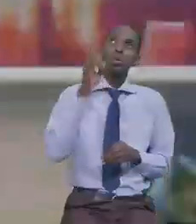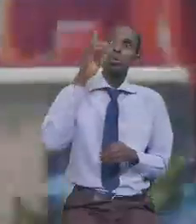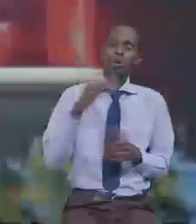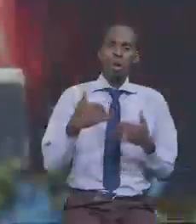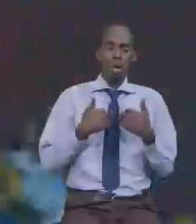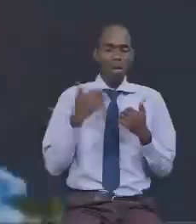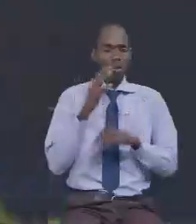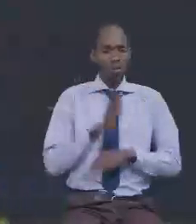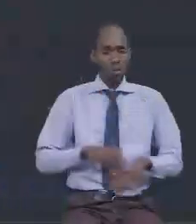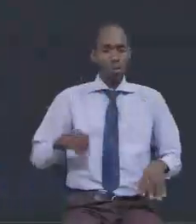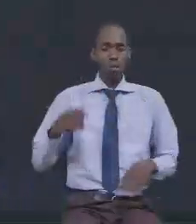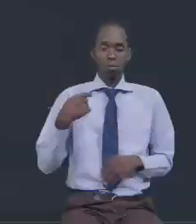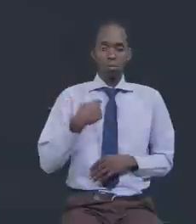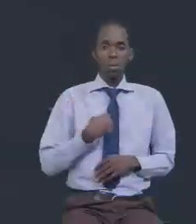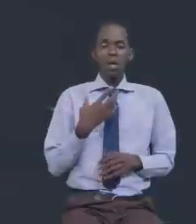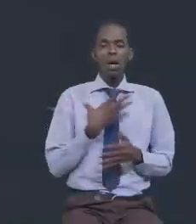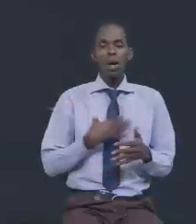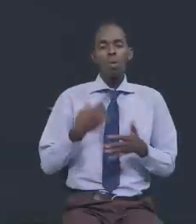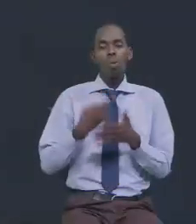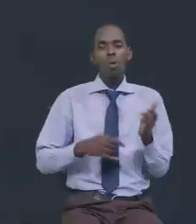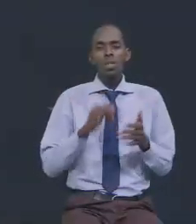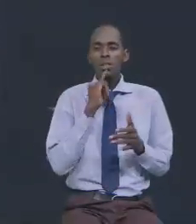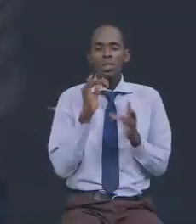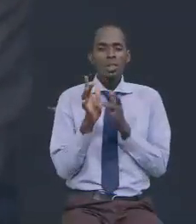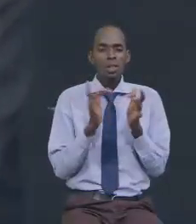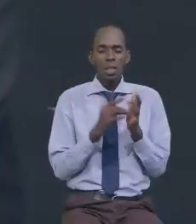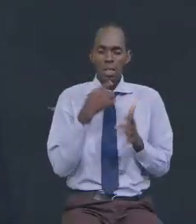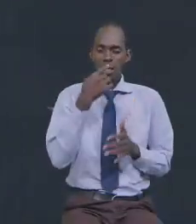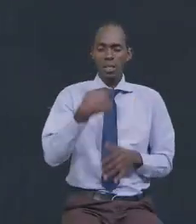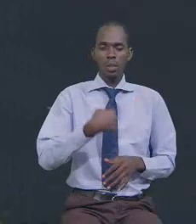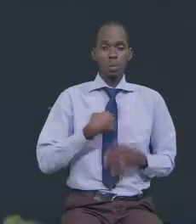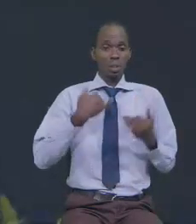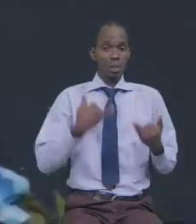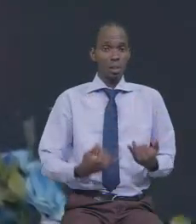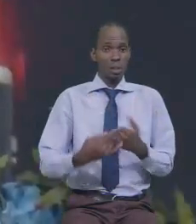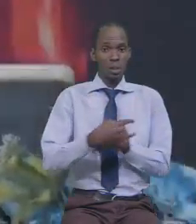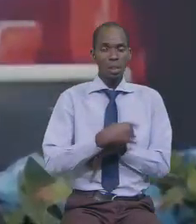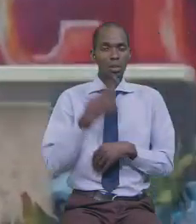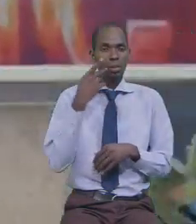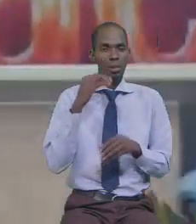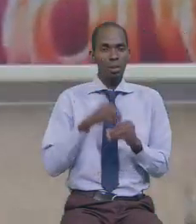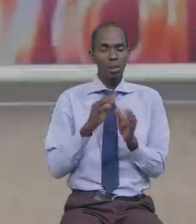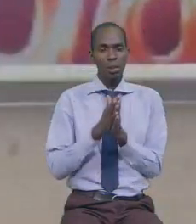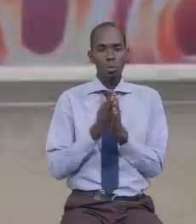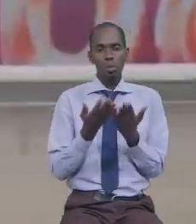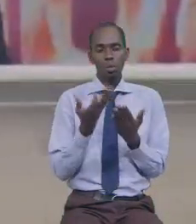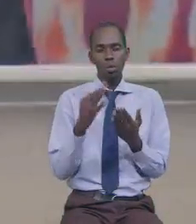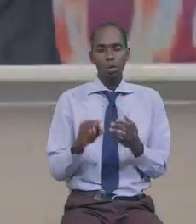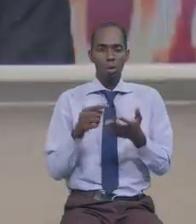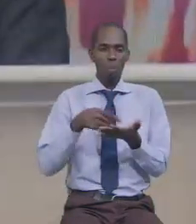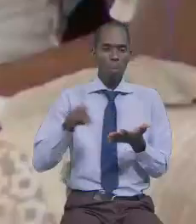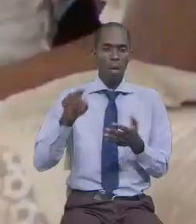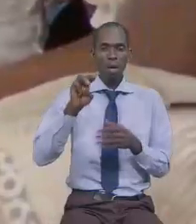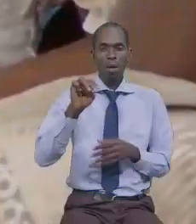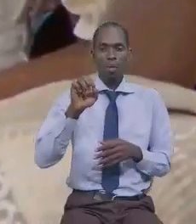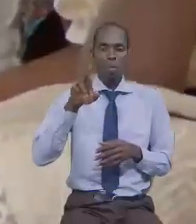is Jesus saying to me today? I'm looking at Mark chapter 11. And I'm reading from